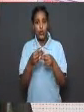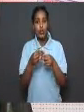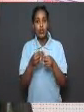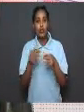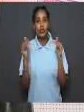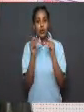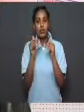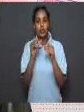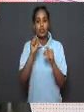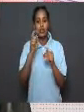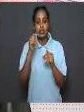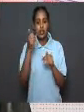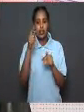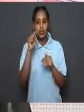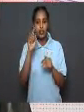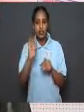an equation of state.